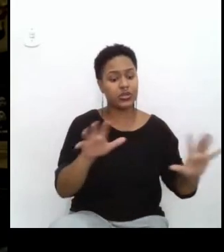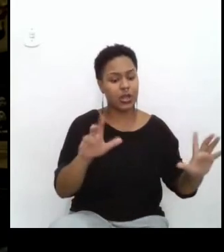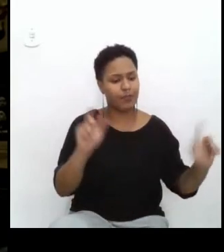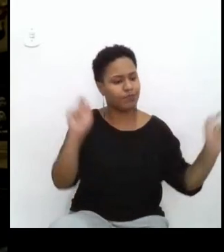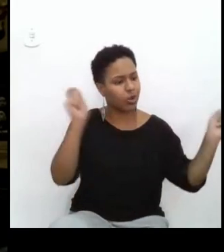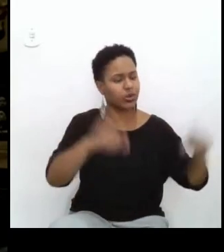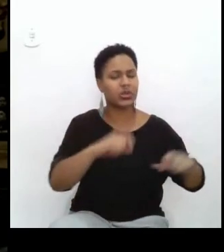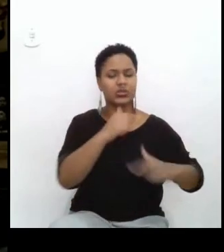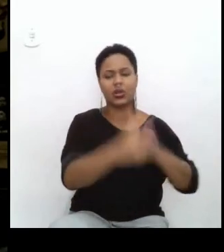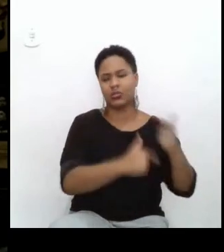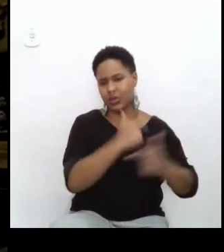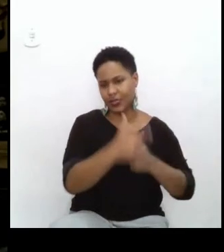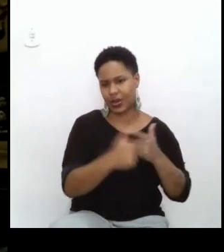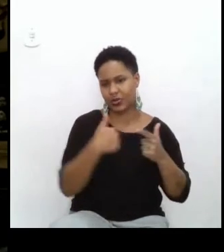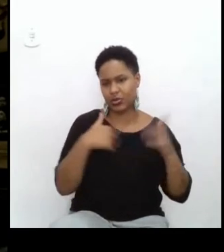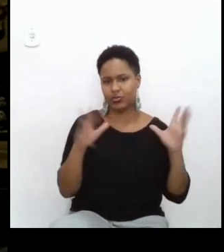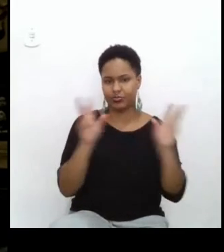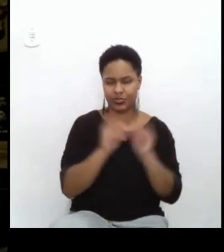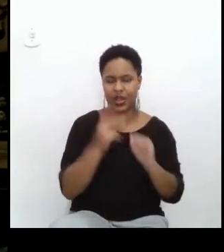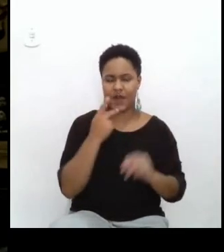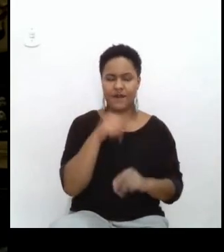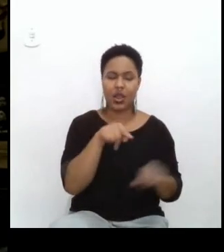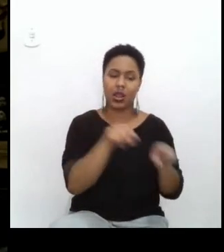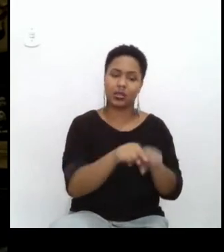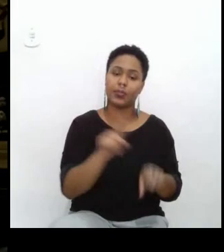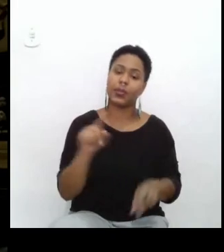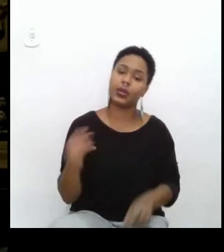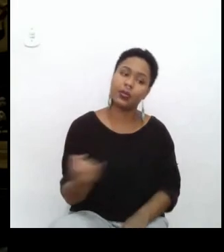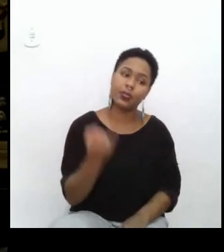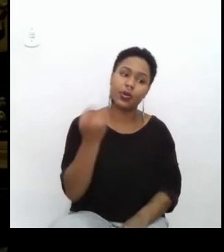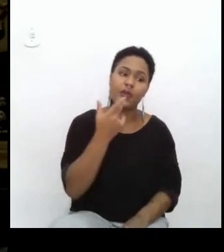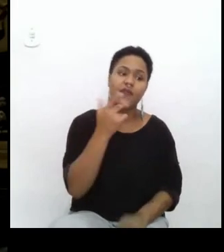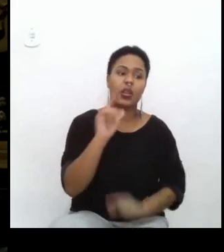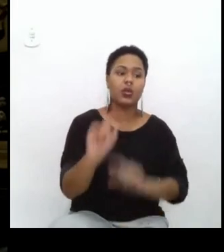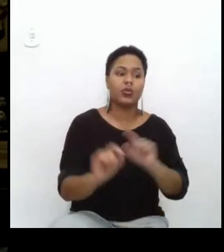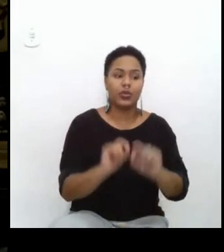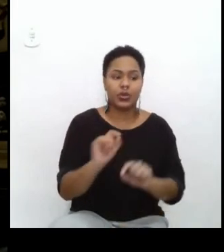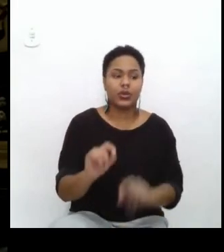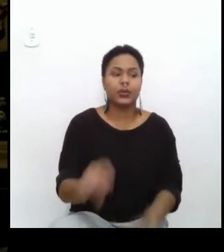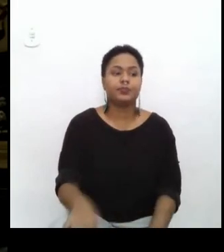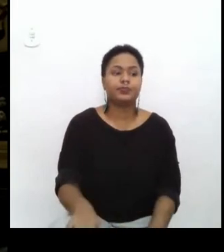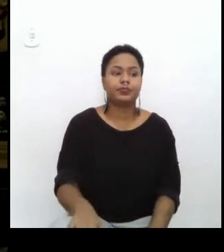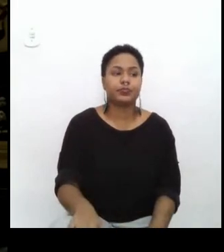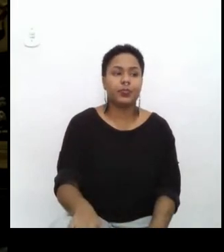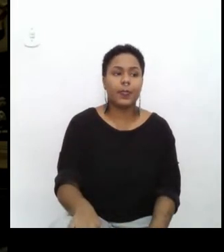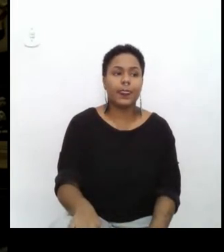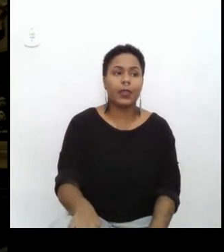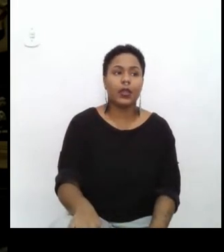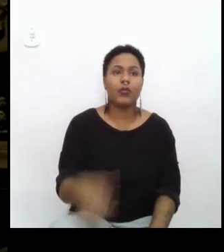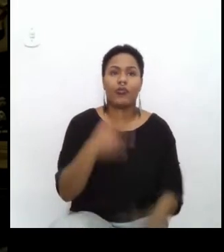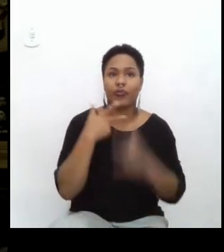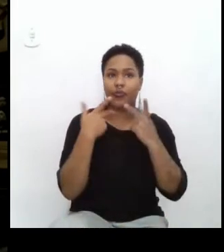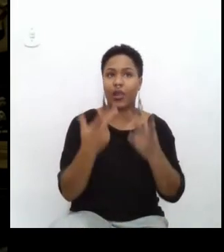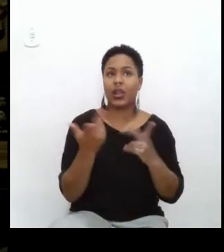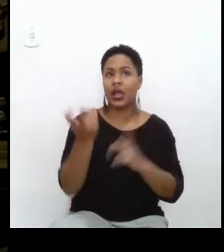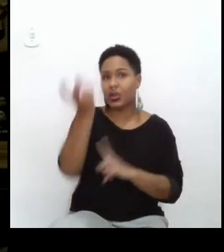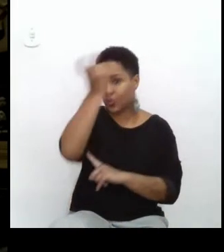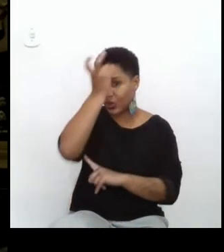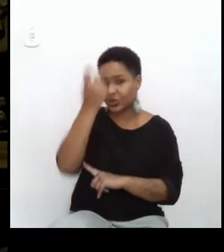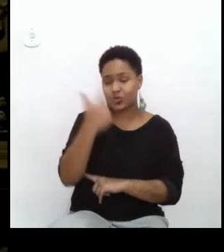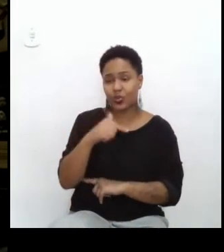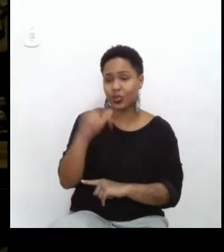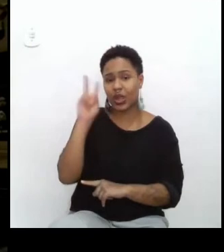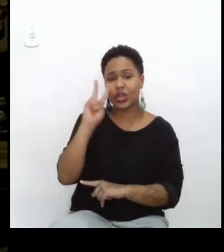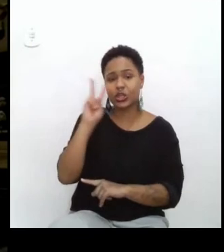important to mention that em japoneses não ok da caminhonete está sentado